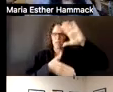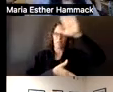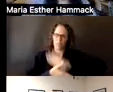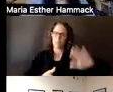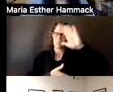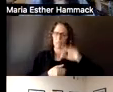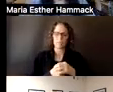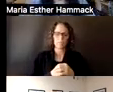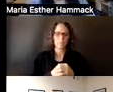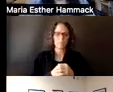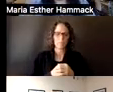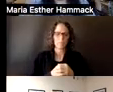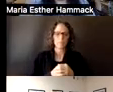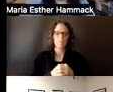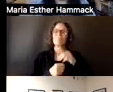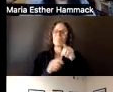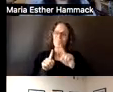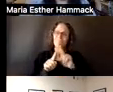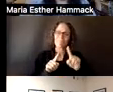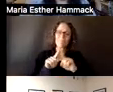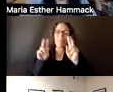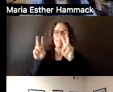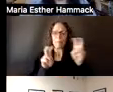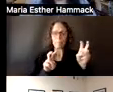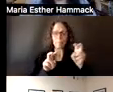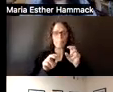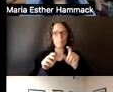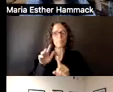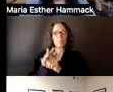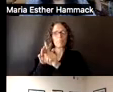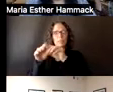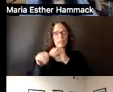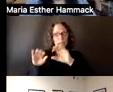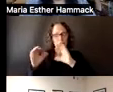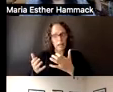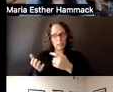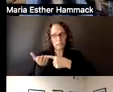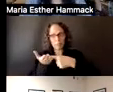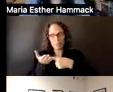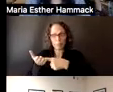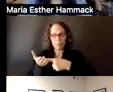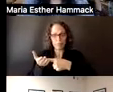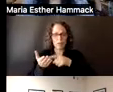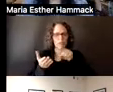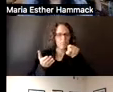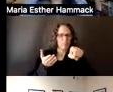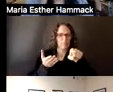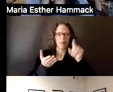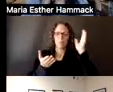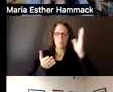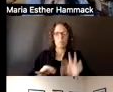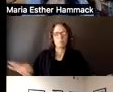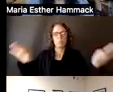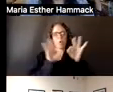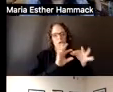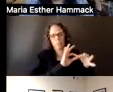we discuss these themes and topics in class, this is a very important aspect of it because, as